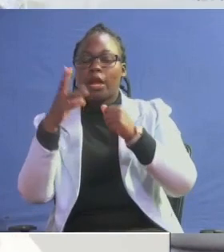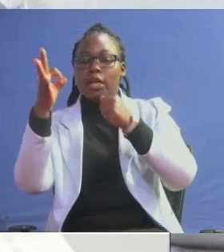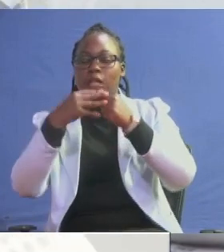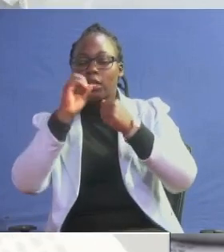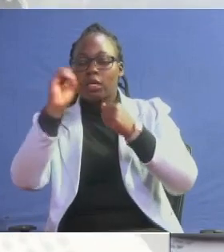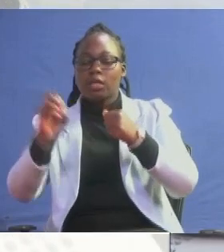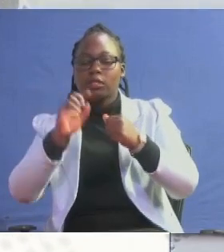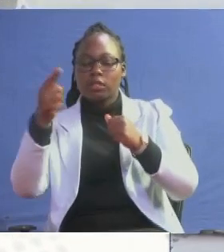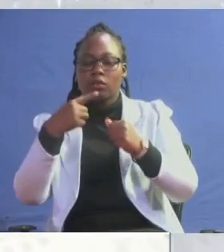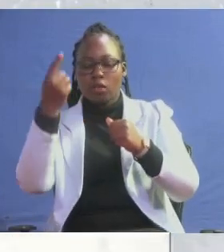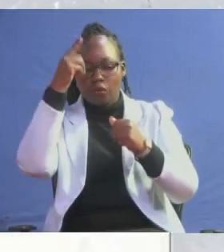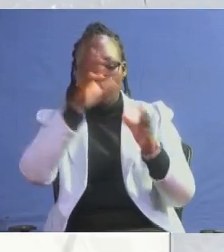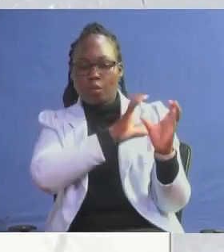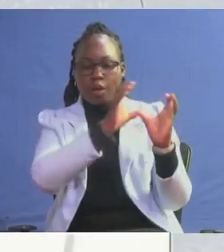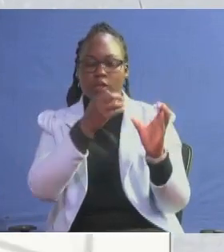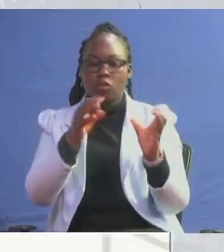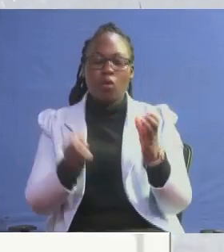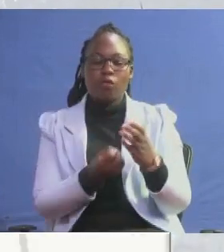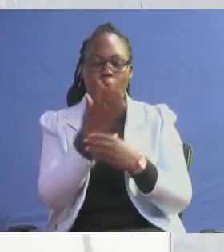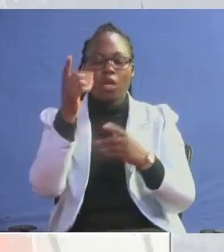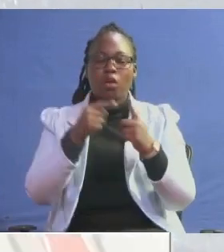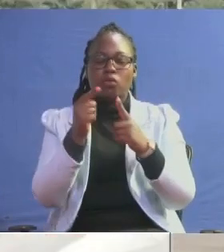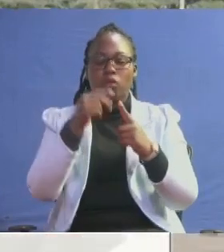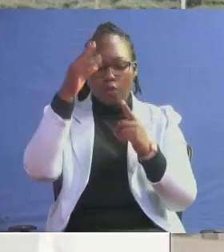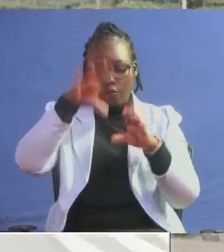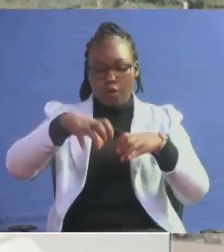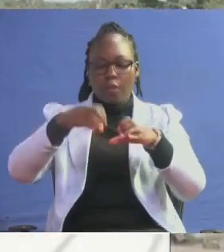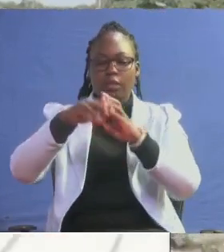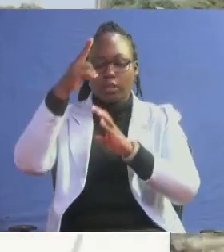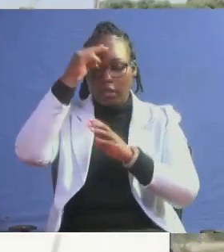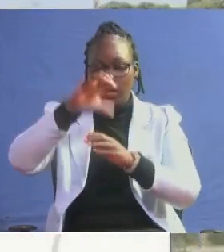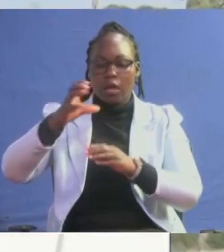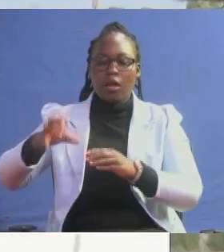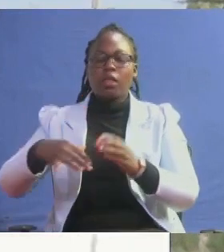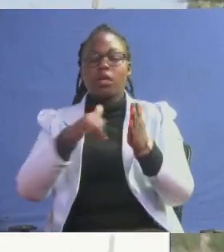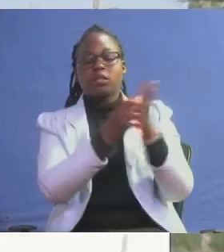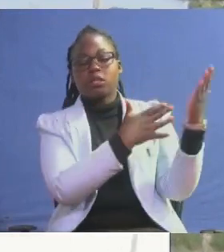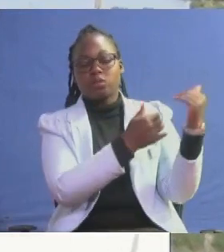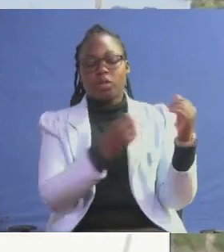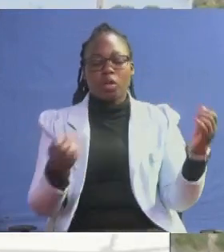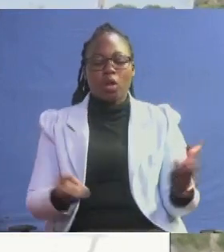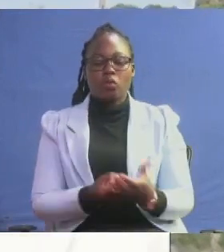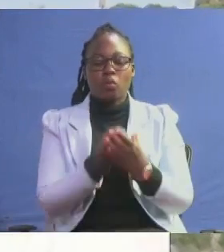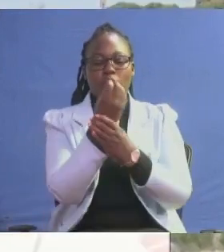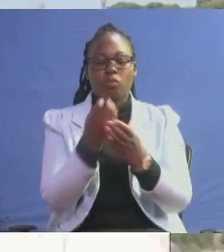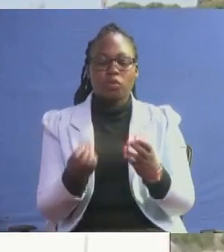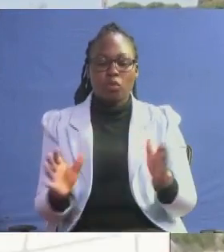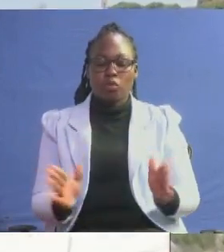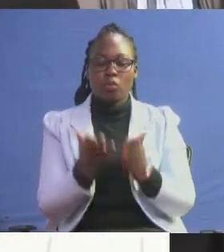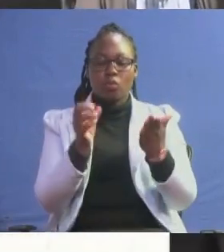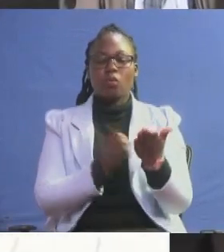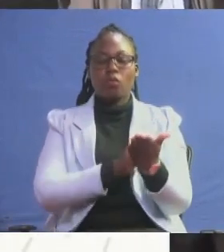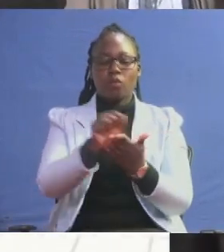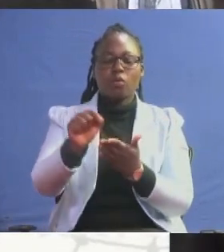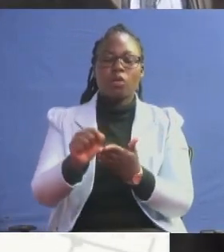of subsidized fertilizers to farmers in Narok County that is expected to boost crop production. While speaking at